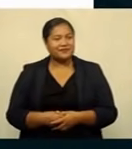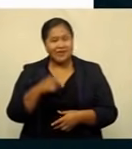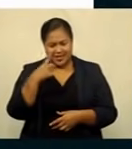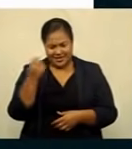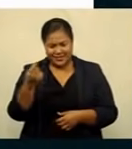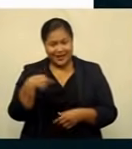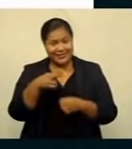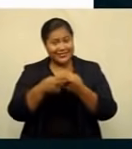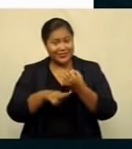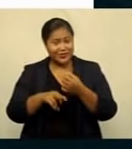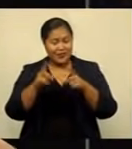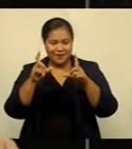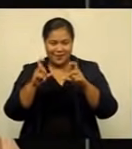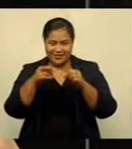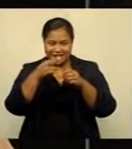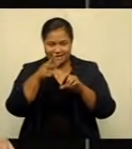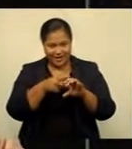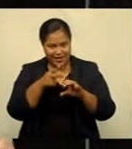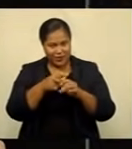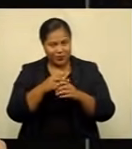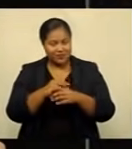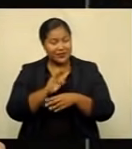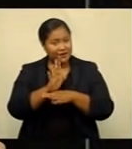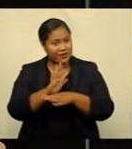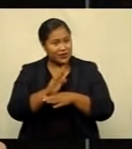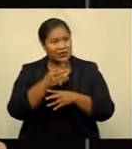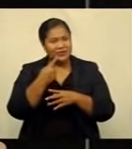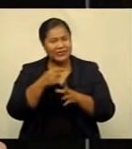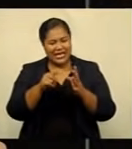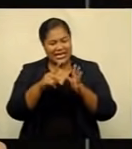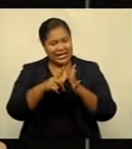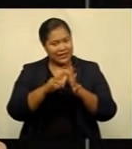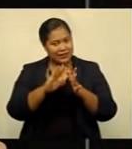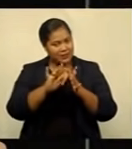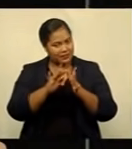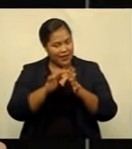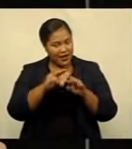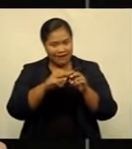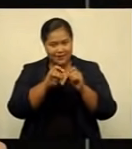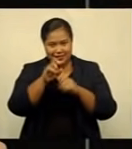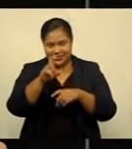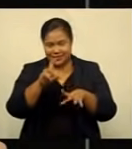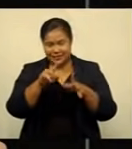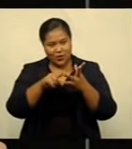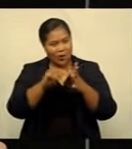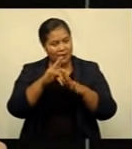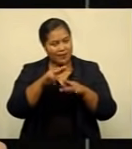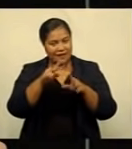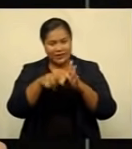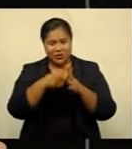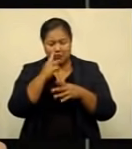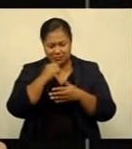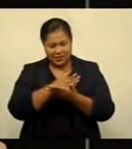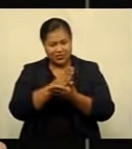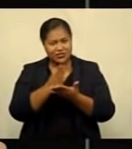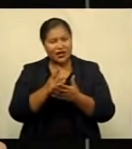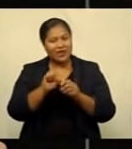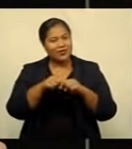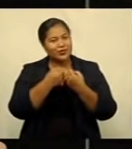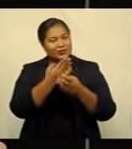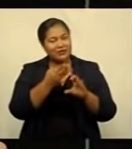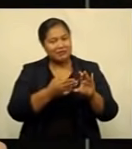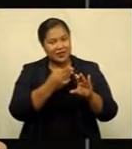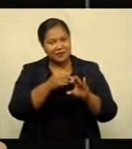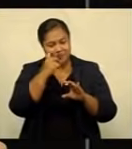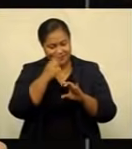can send us newsworthy pictures and videos. Email fbcnews@fbc.com.fj or or share it with us via social media. You can also